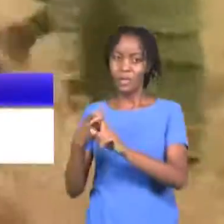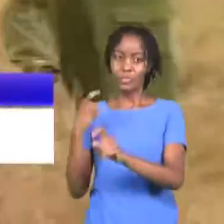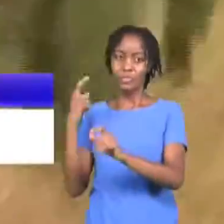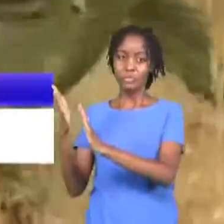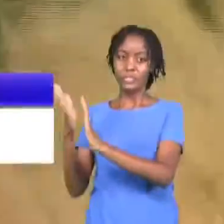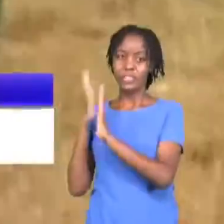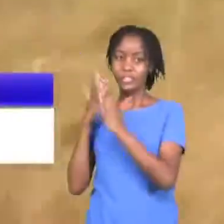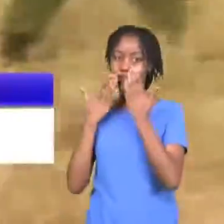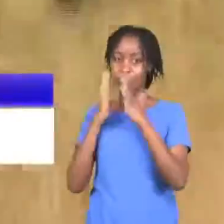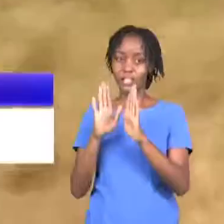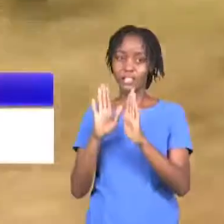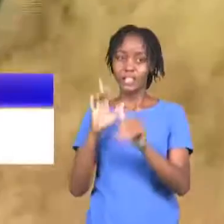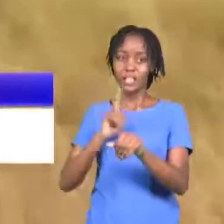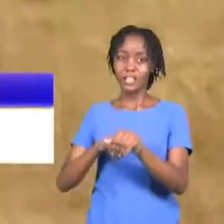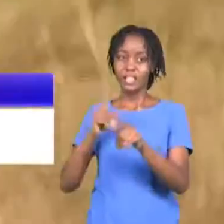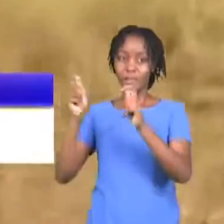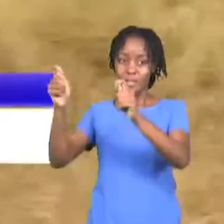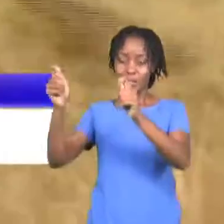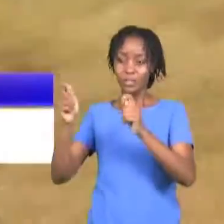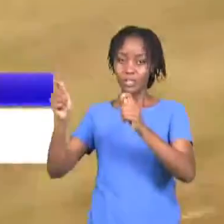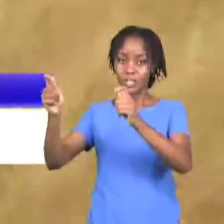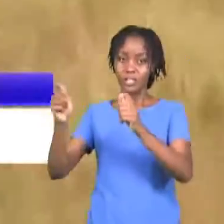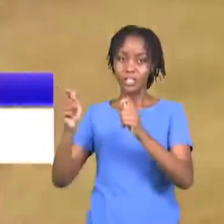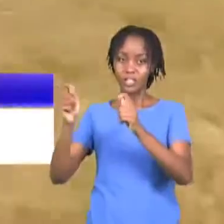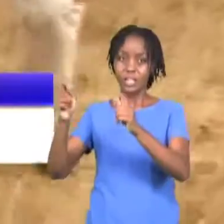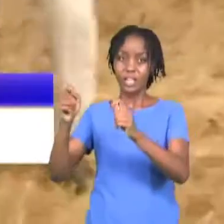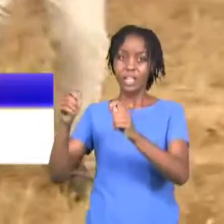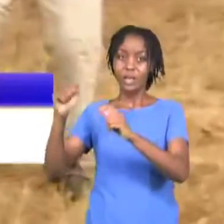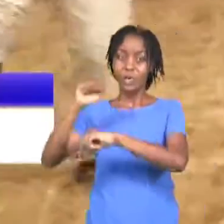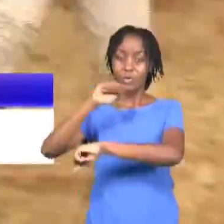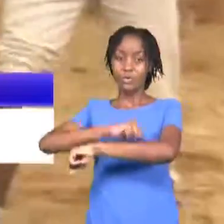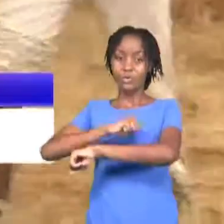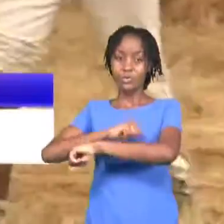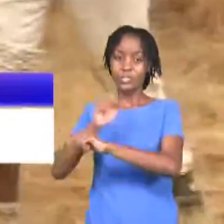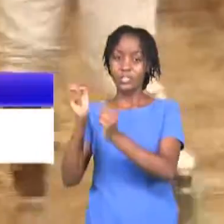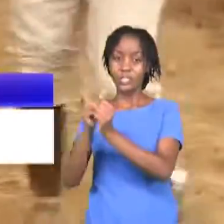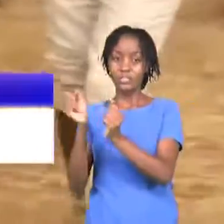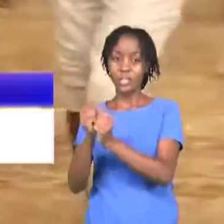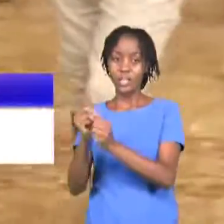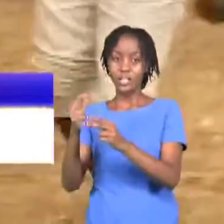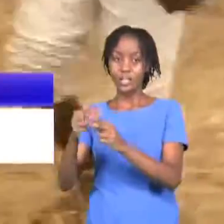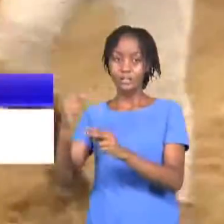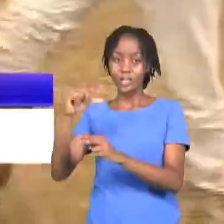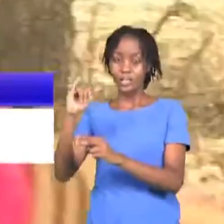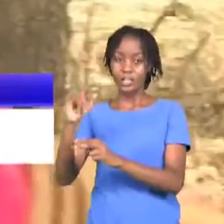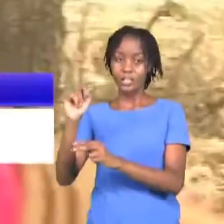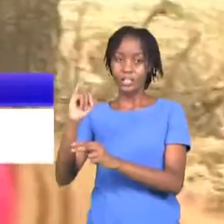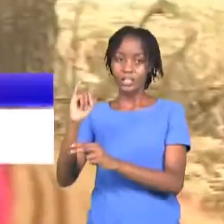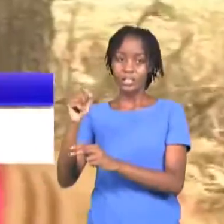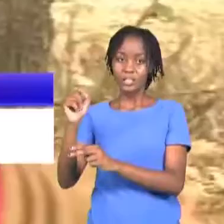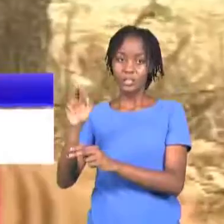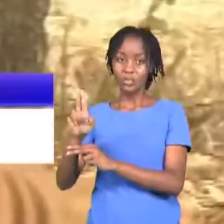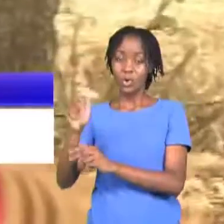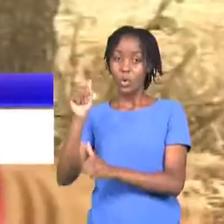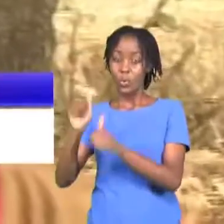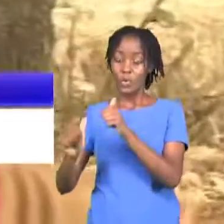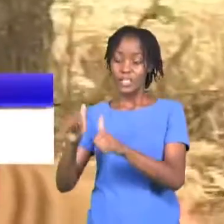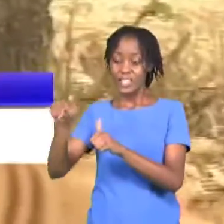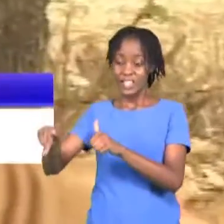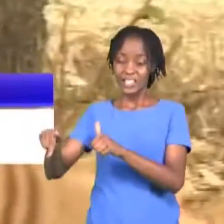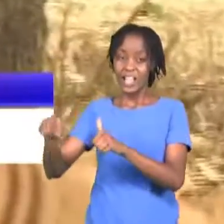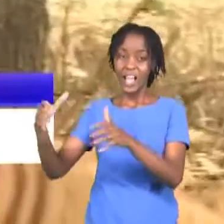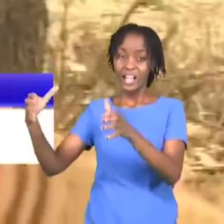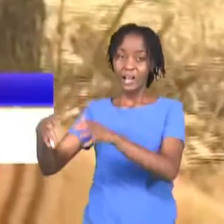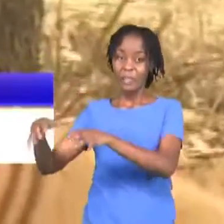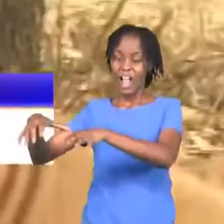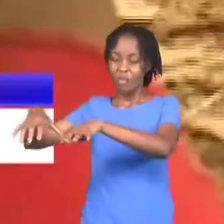guards during a demonstration by Kititu secondary school students against the company's move to reclaim 45 acres of land it gave